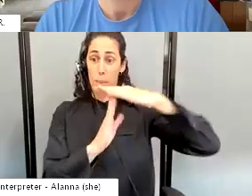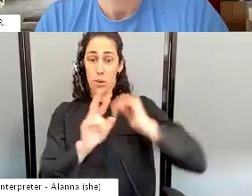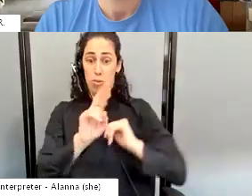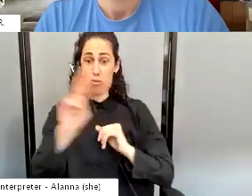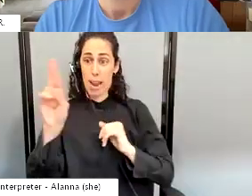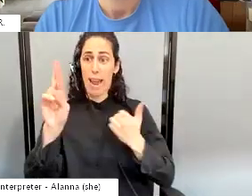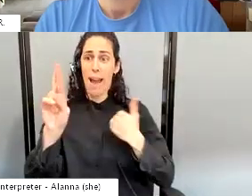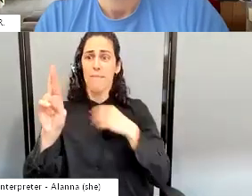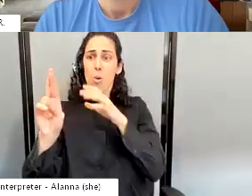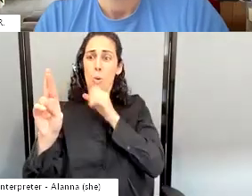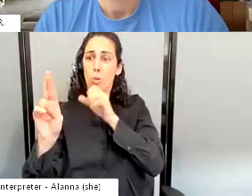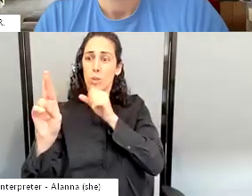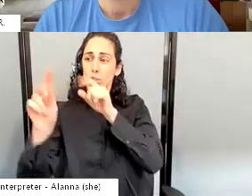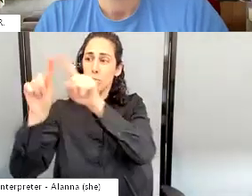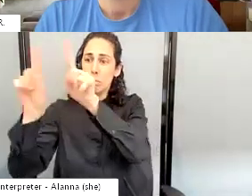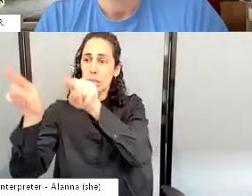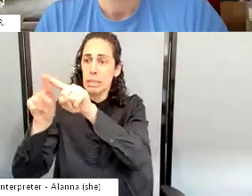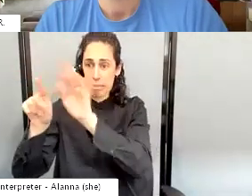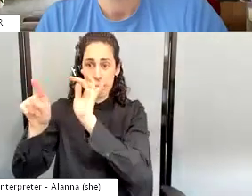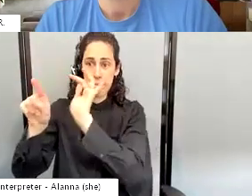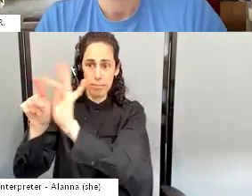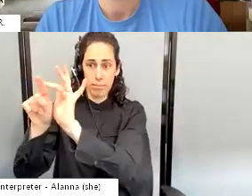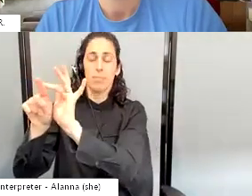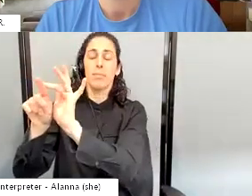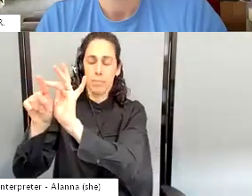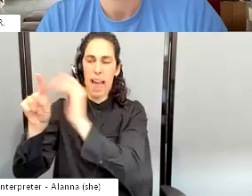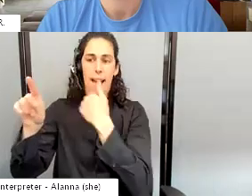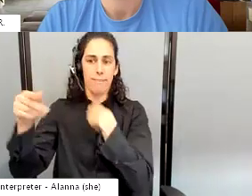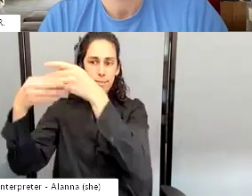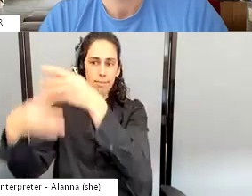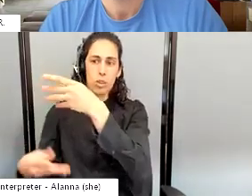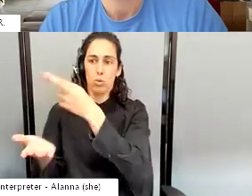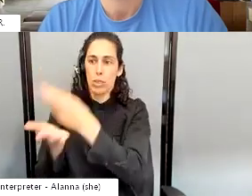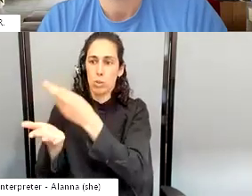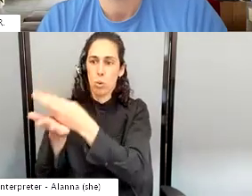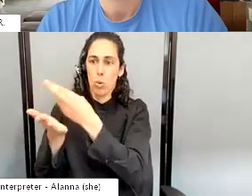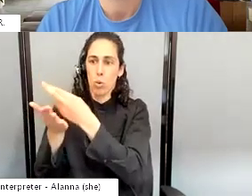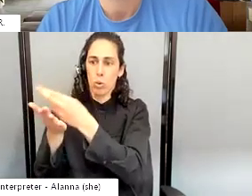in and find a list of resources for that part of the country.